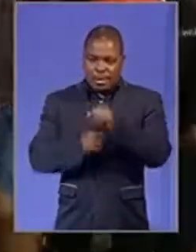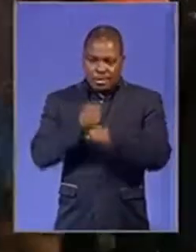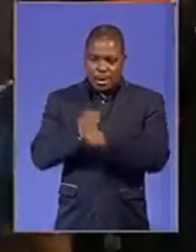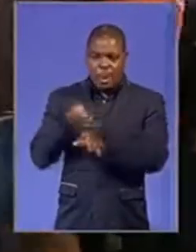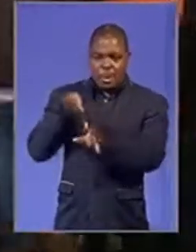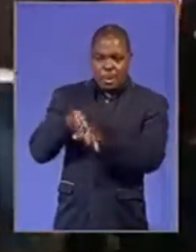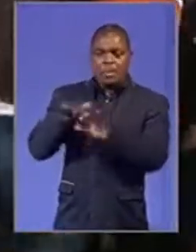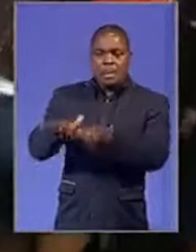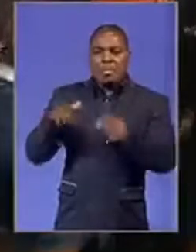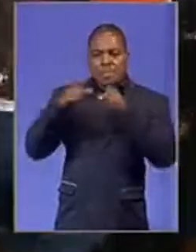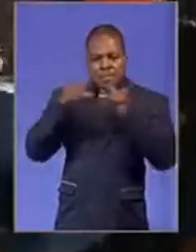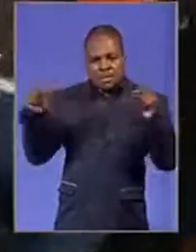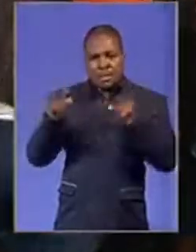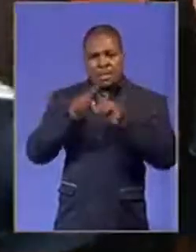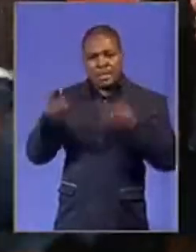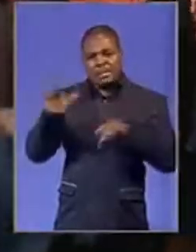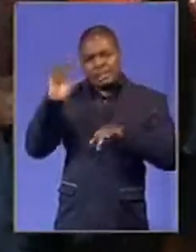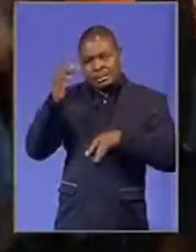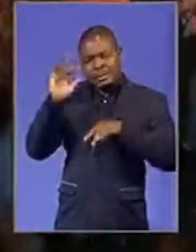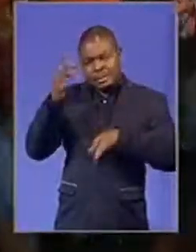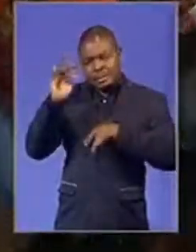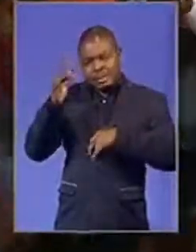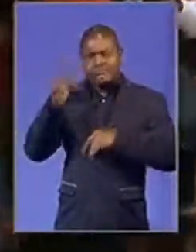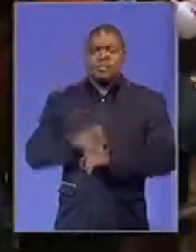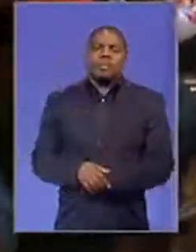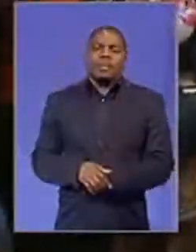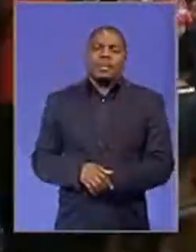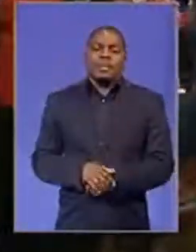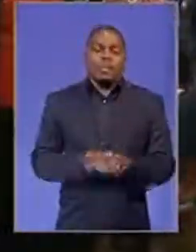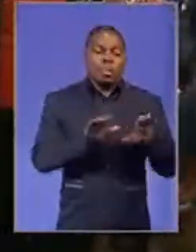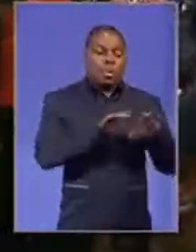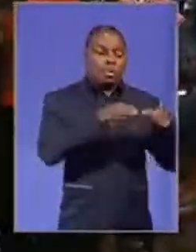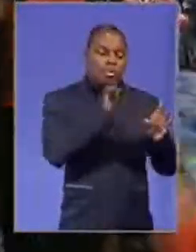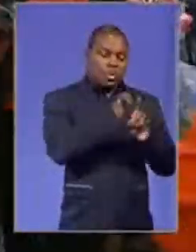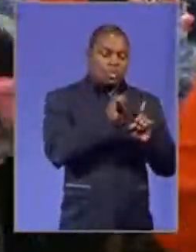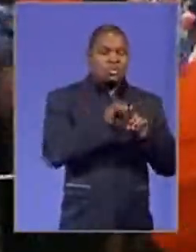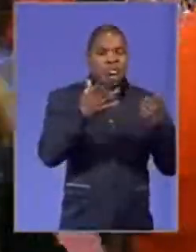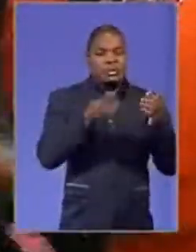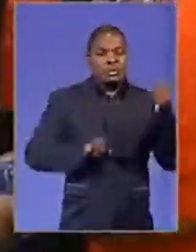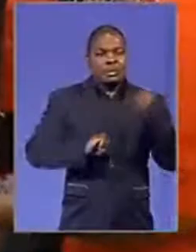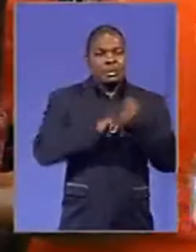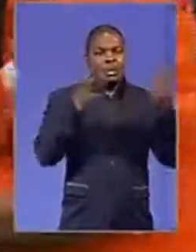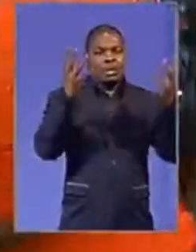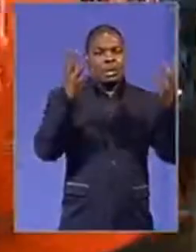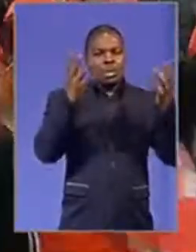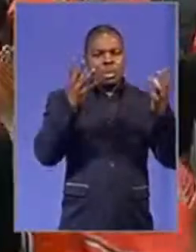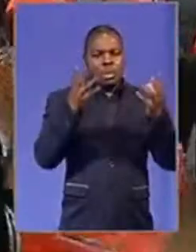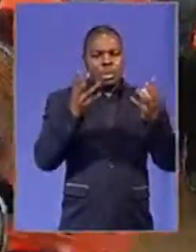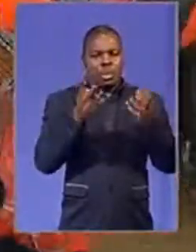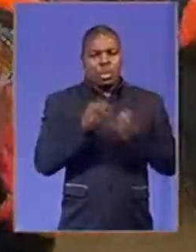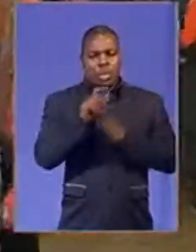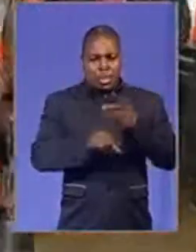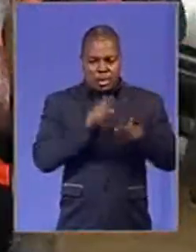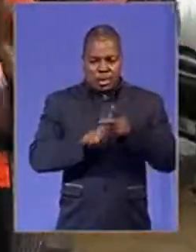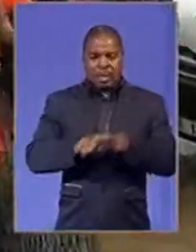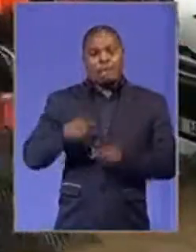sa parlamente empa a ne a ntse a hellwa ke bophelo. Mokga wa hae o ile wa lahlehelwa ke batshehetsi ho latela ho hloleha ho ingodisetsa dikgetho